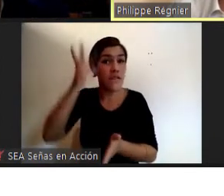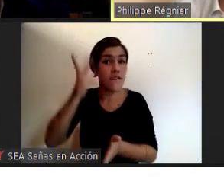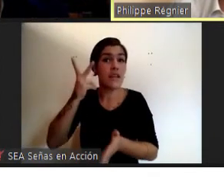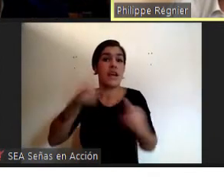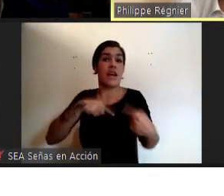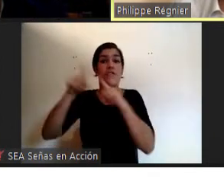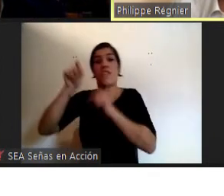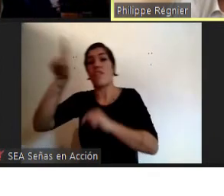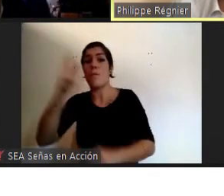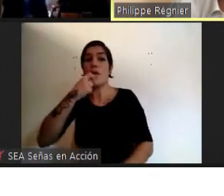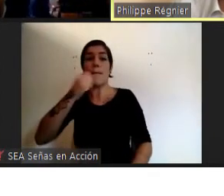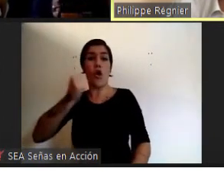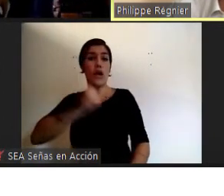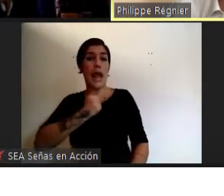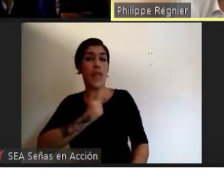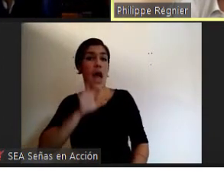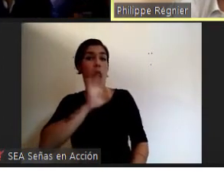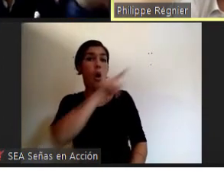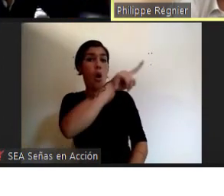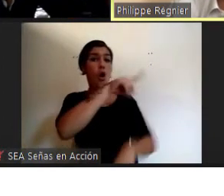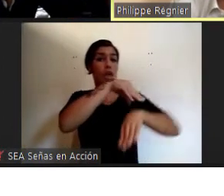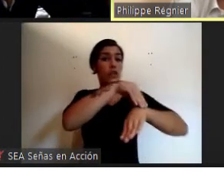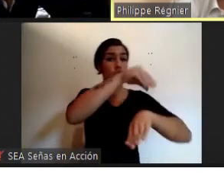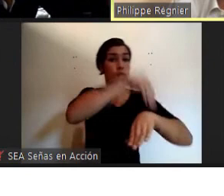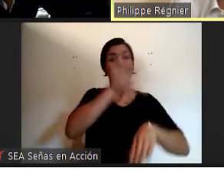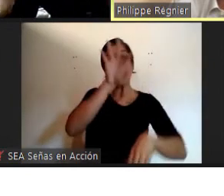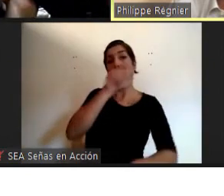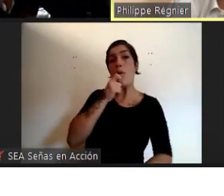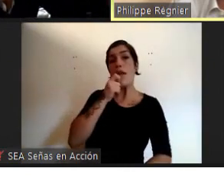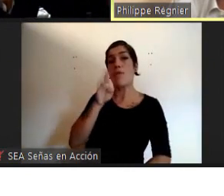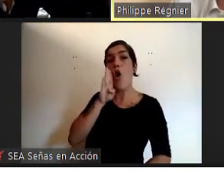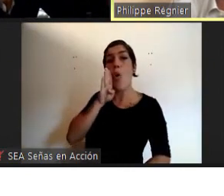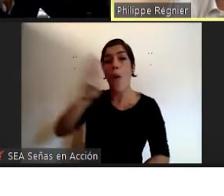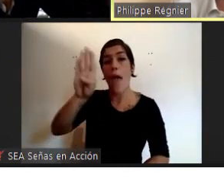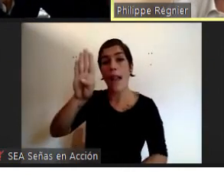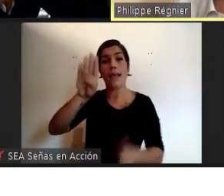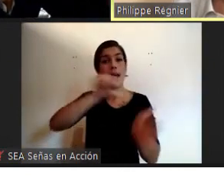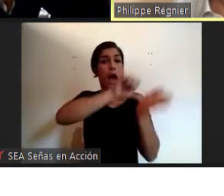Canada, Switzerland, Belgium,